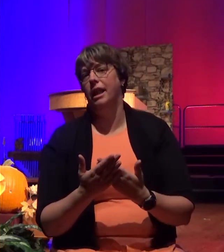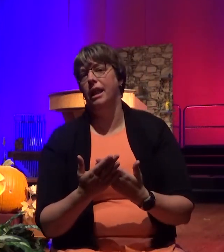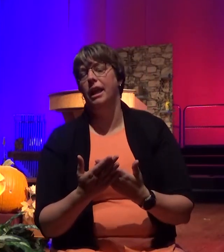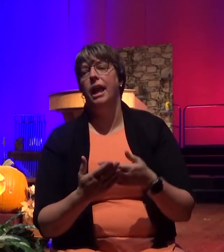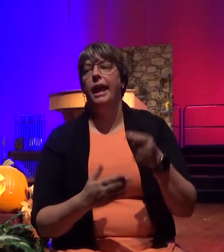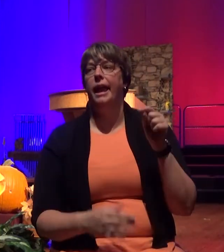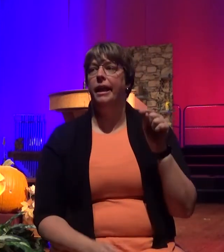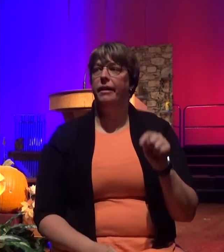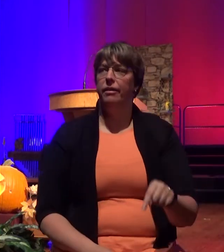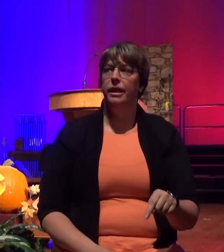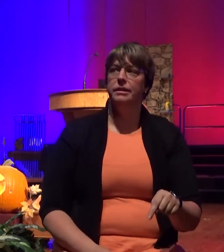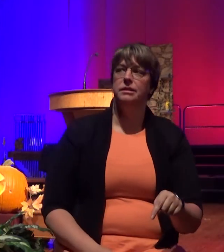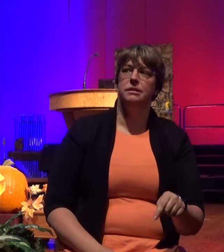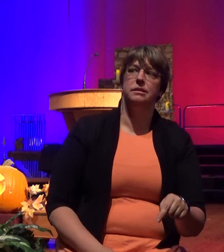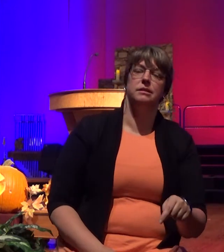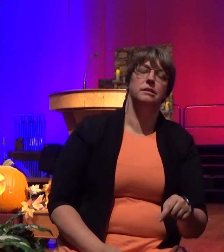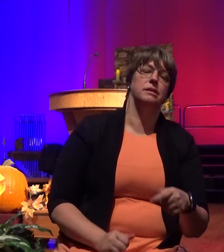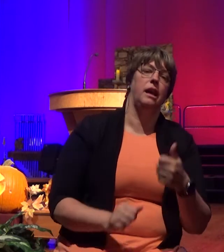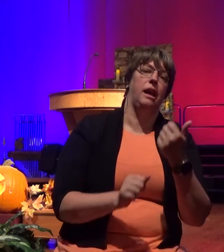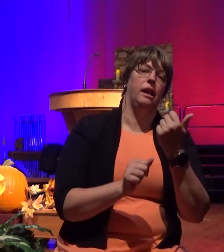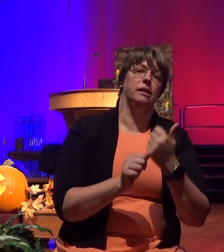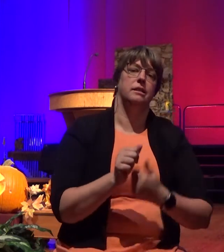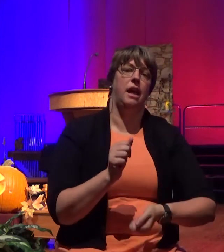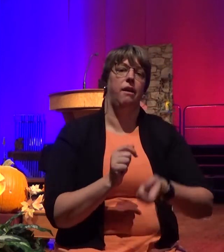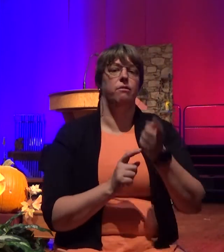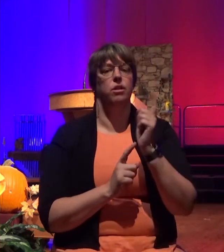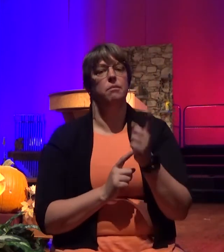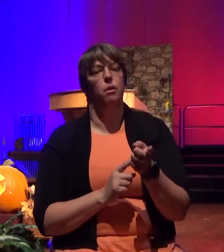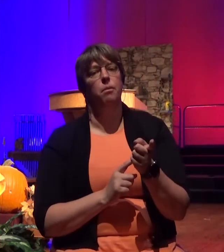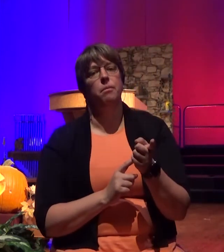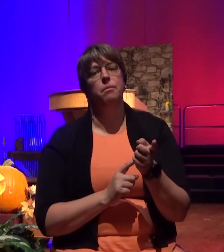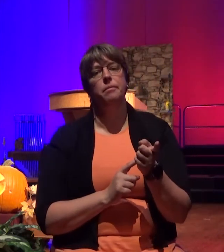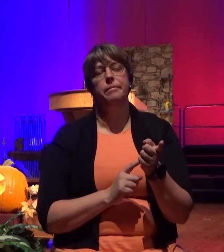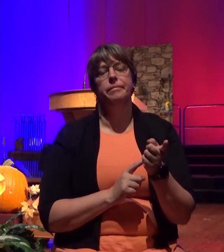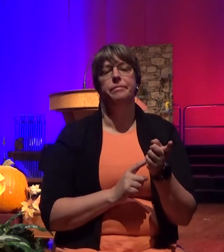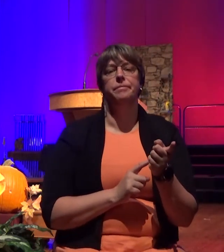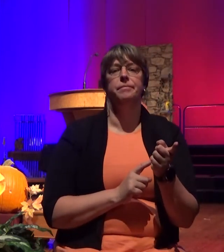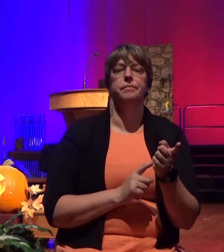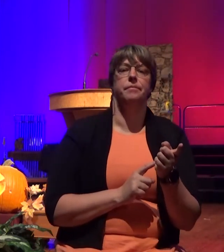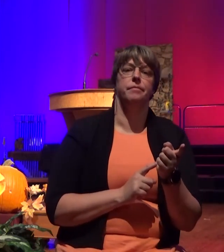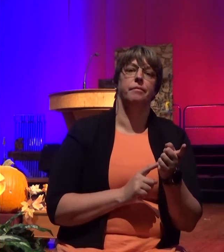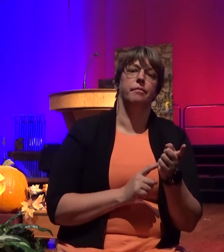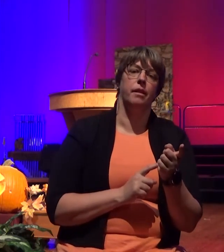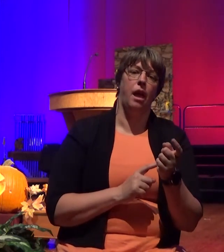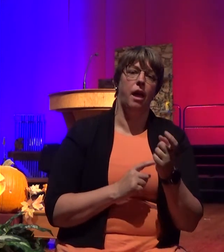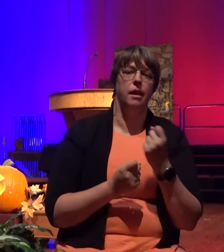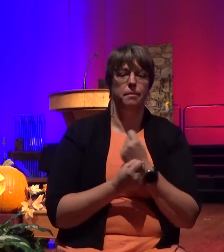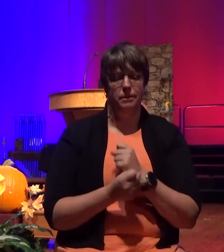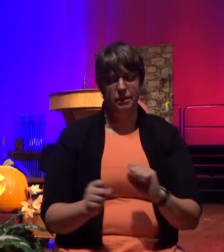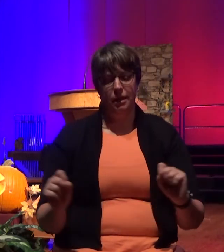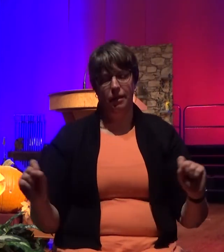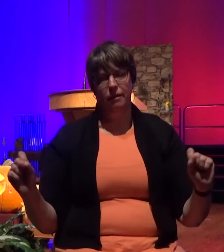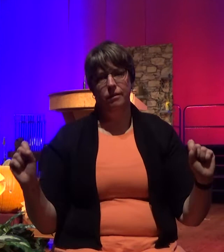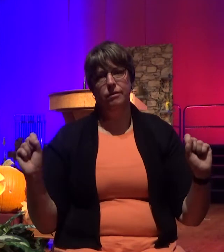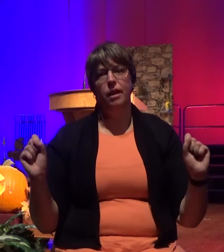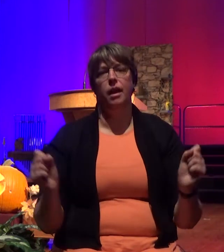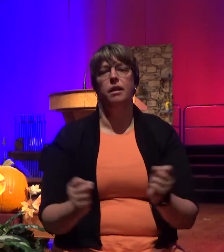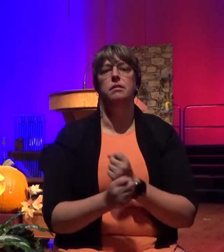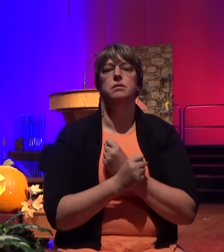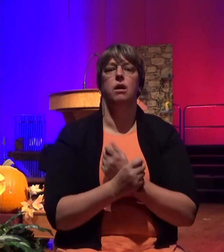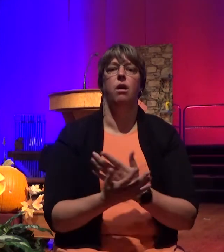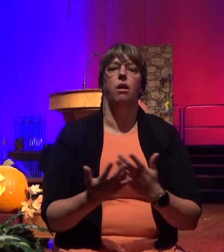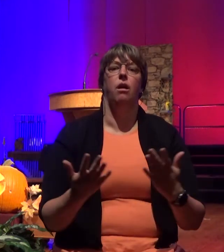In this and every moment I am safe